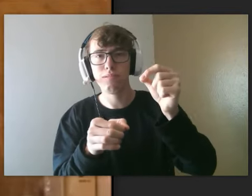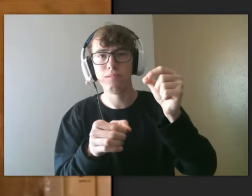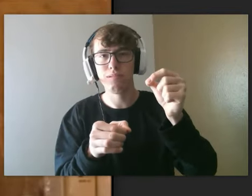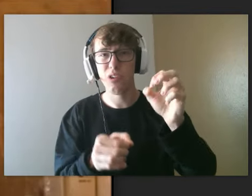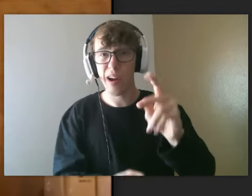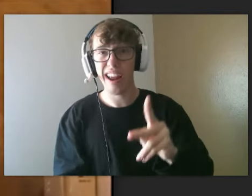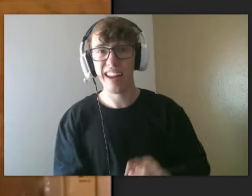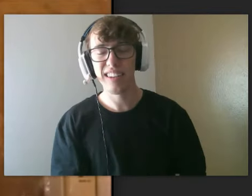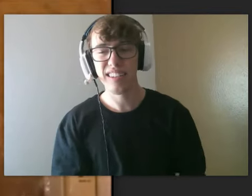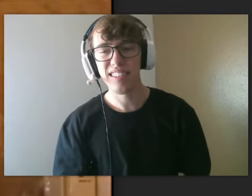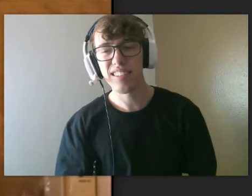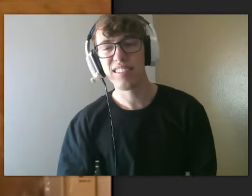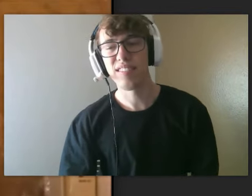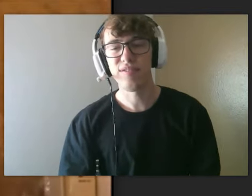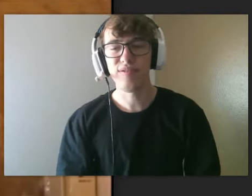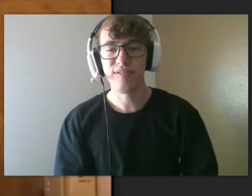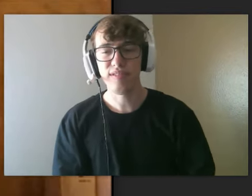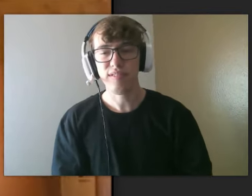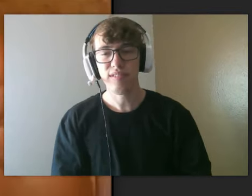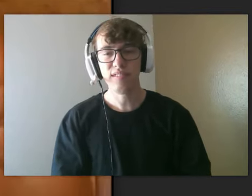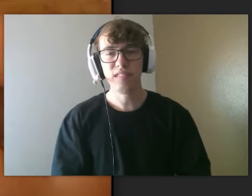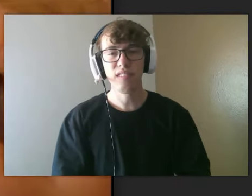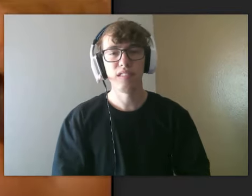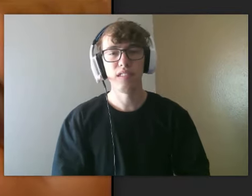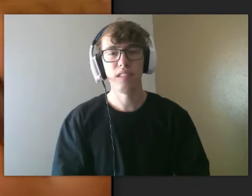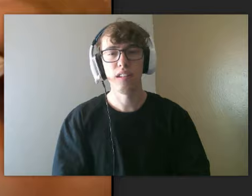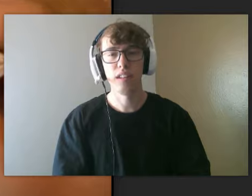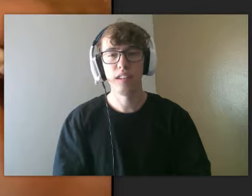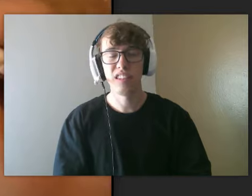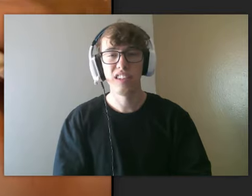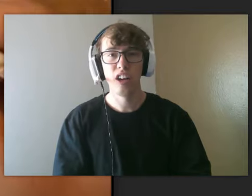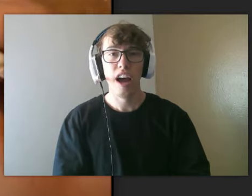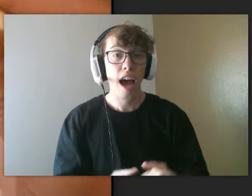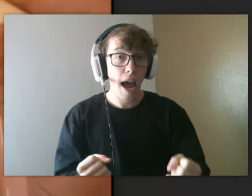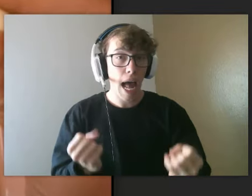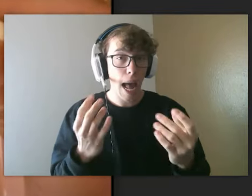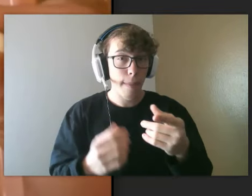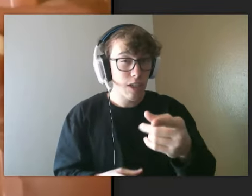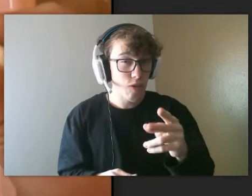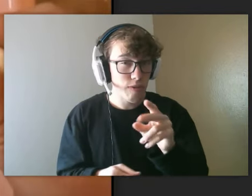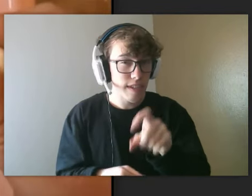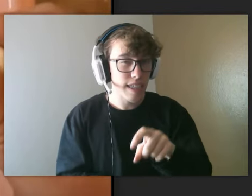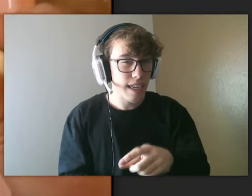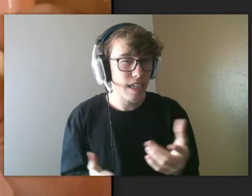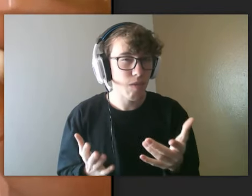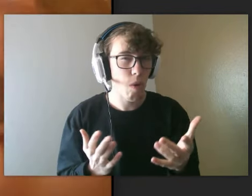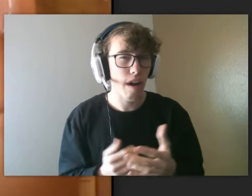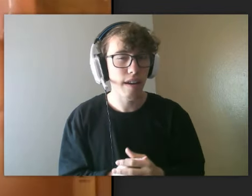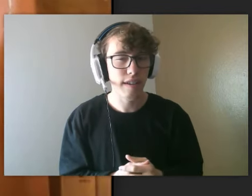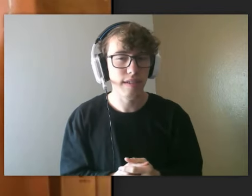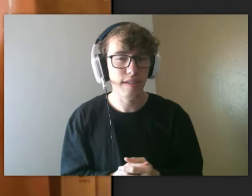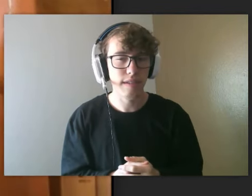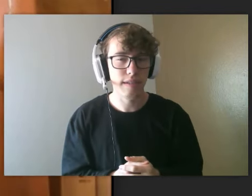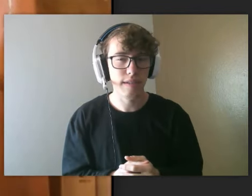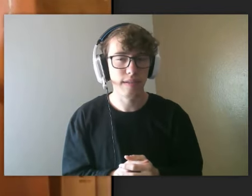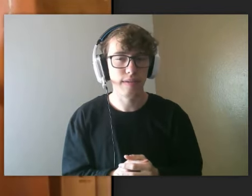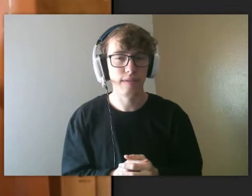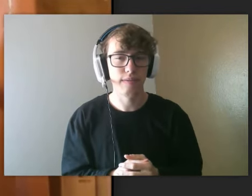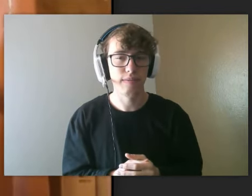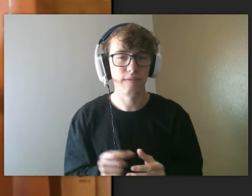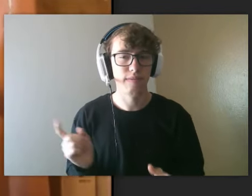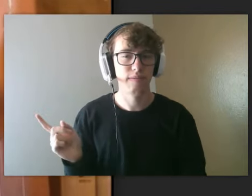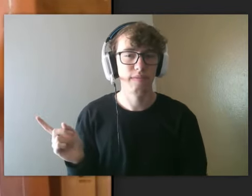For our purposes for these, the amount that you would need to use for anything is really just about